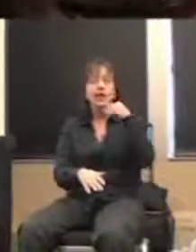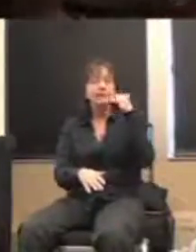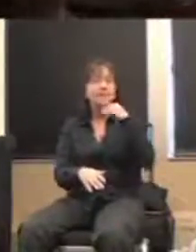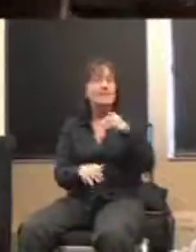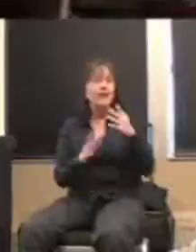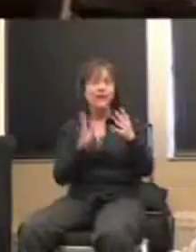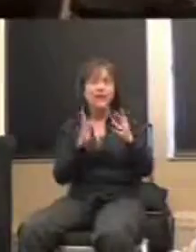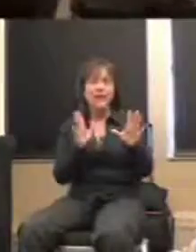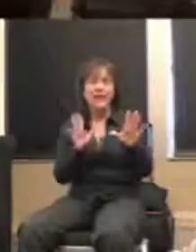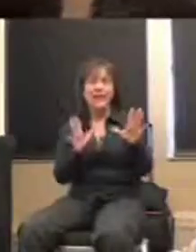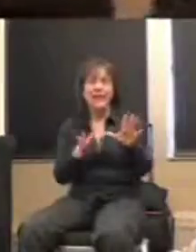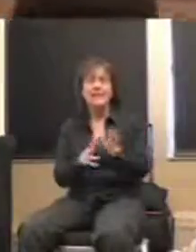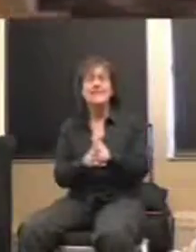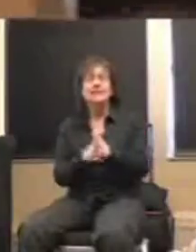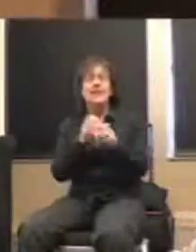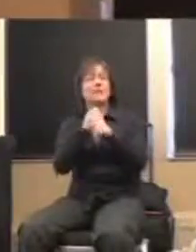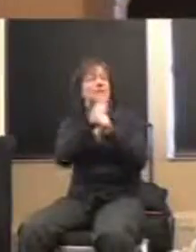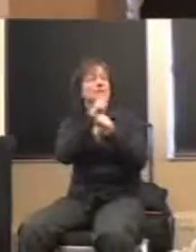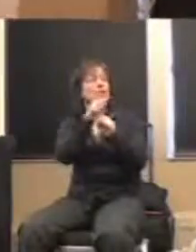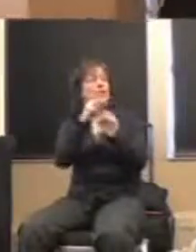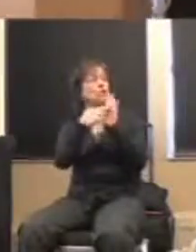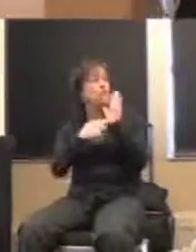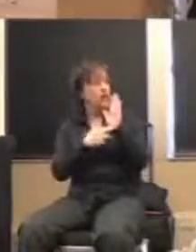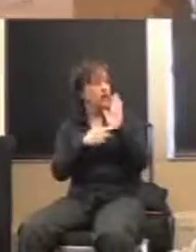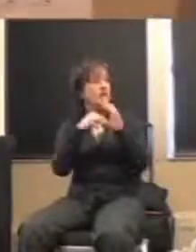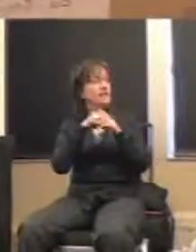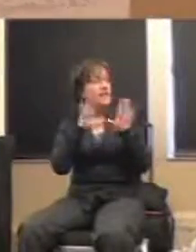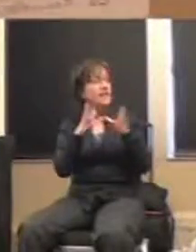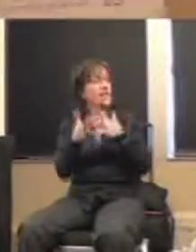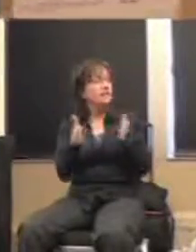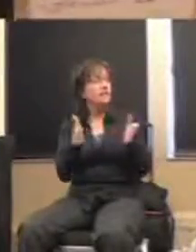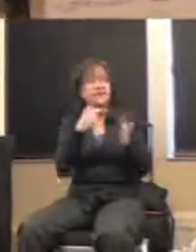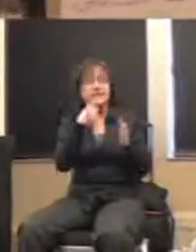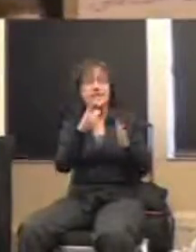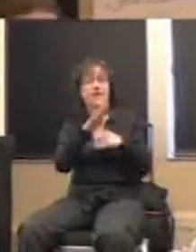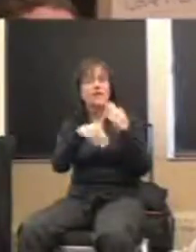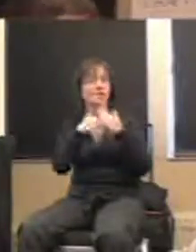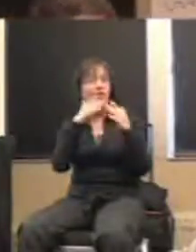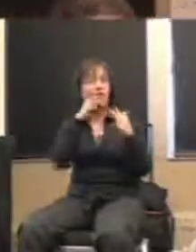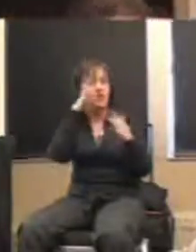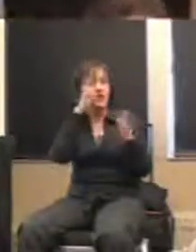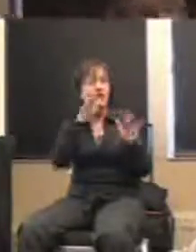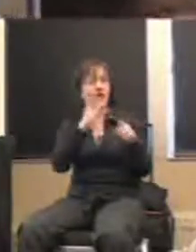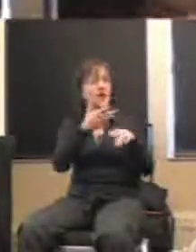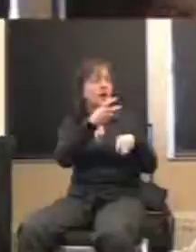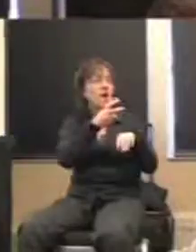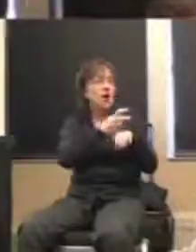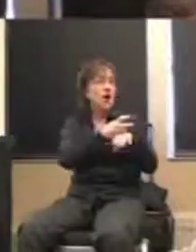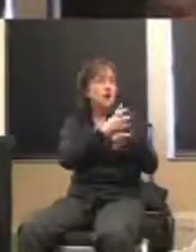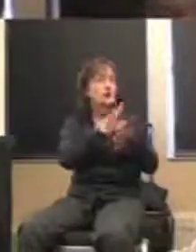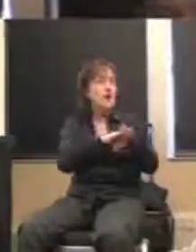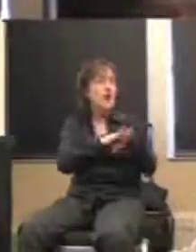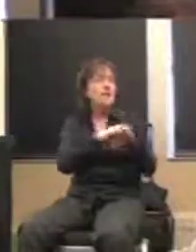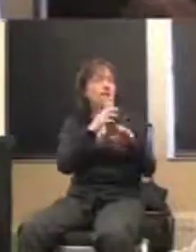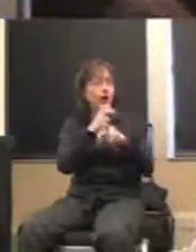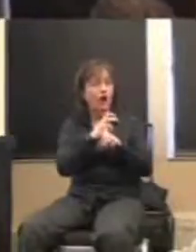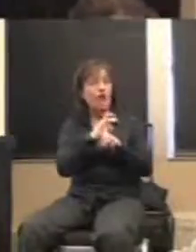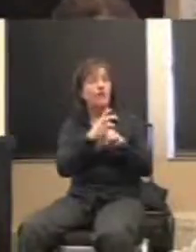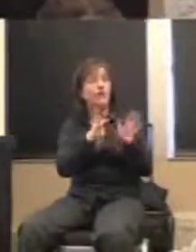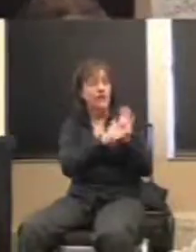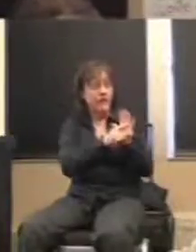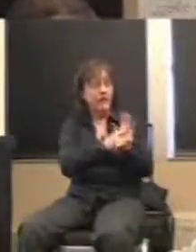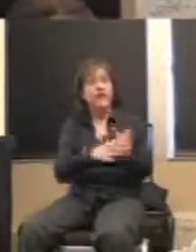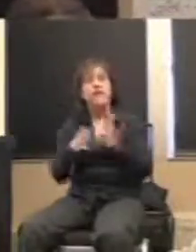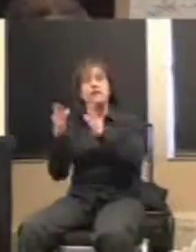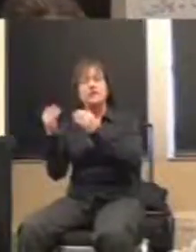And to just pick at. make it a rule in your classroom. Just tell all your paras, hard on hard, soft on soft. And this is